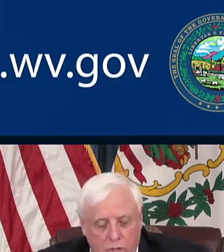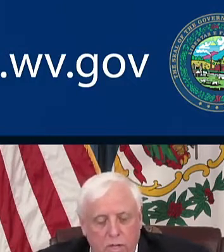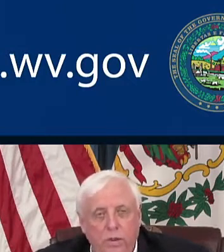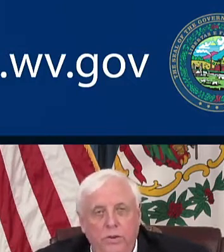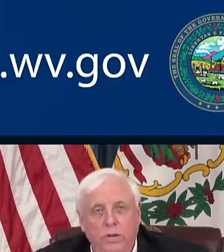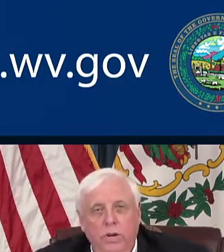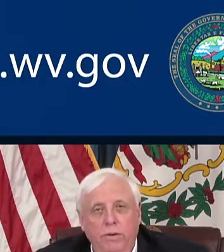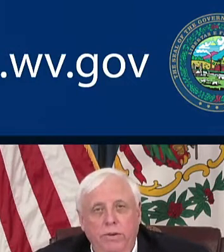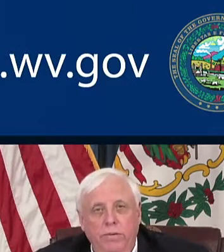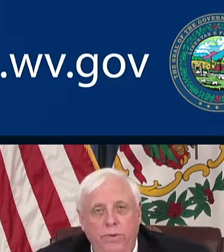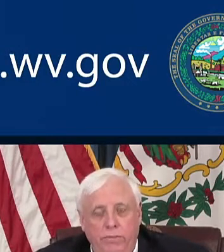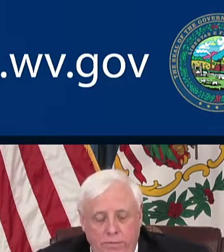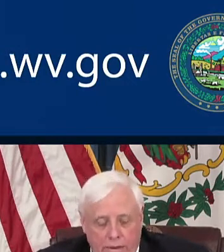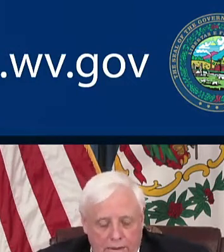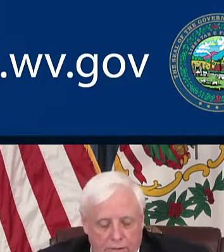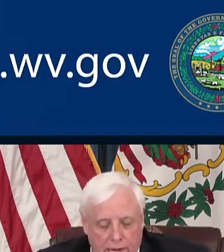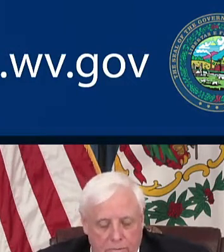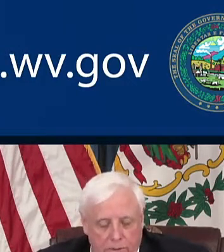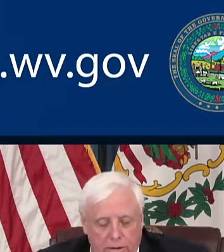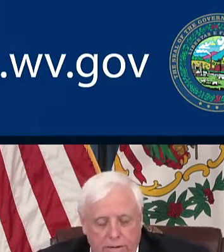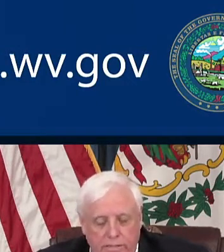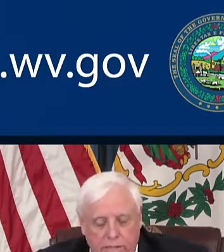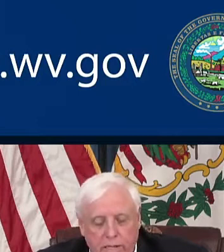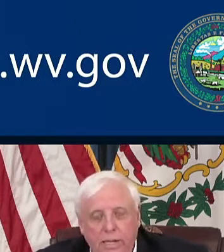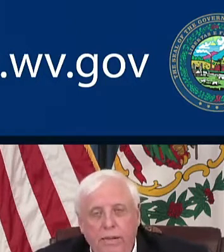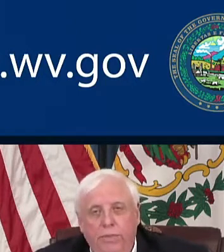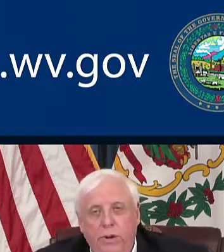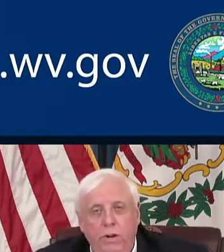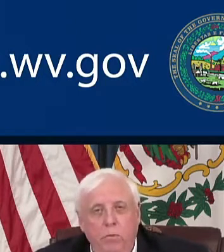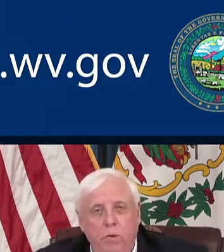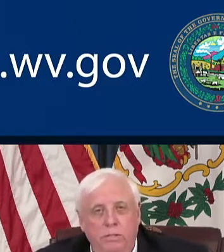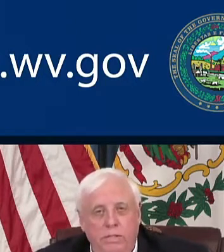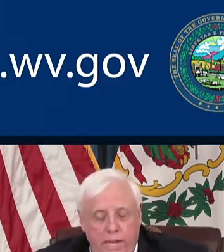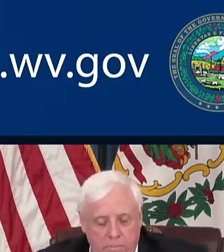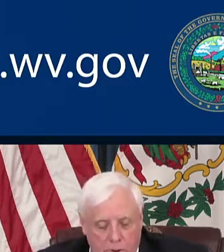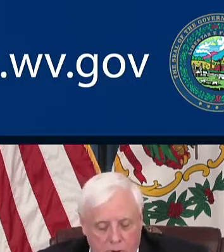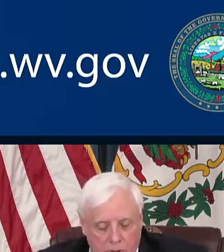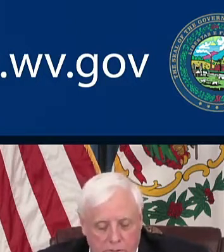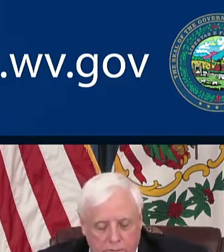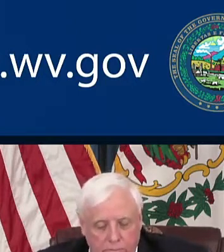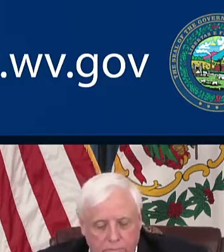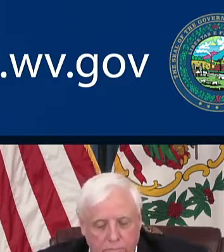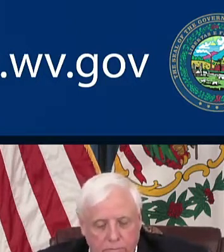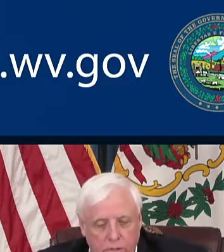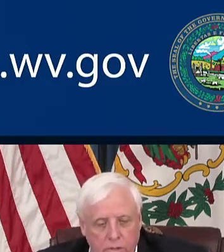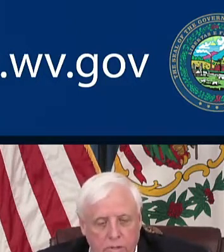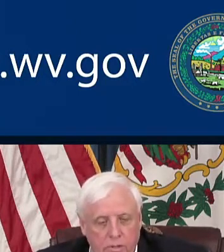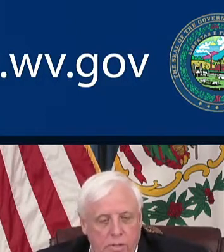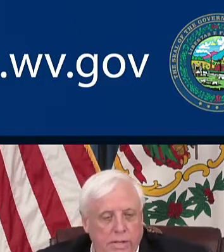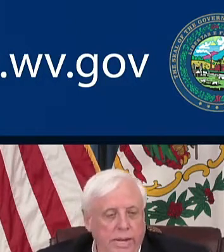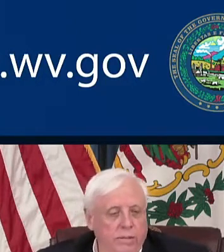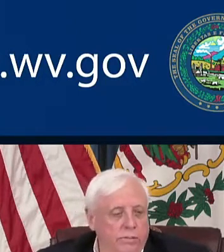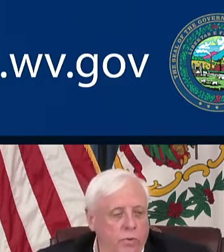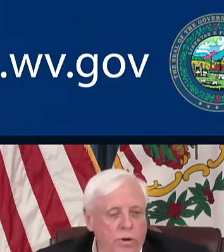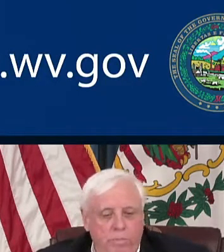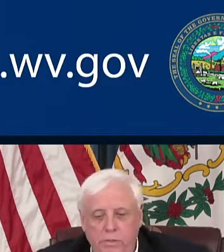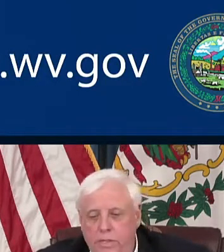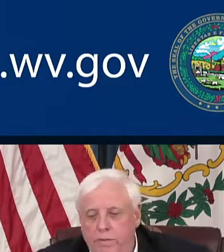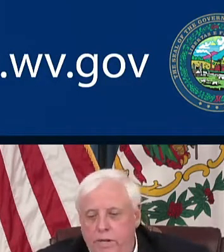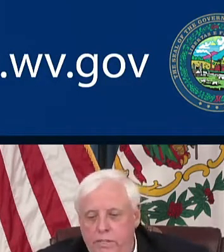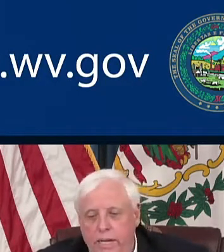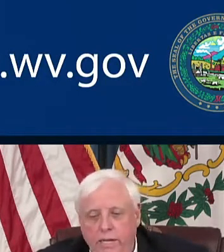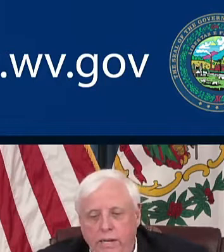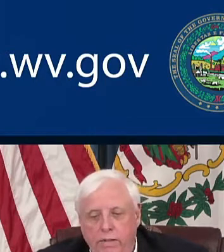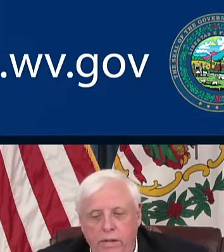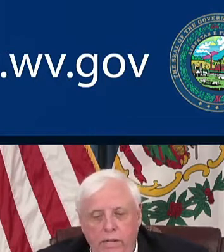schools, 255 libraries, and 31 state parks. Today, there's 40%